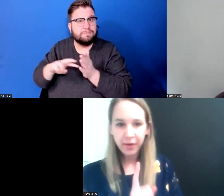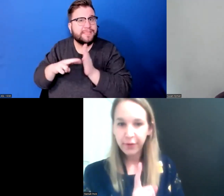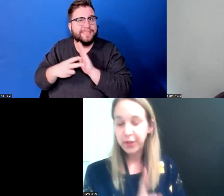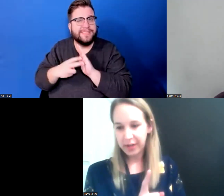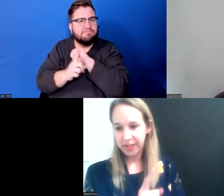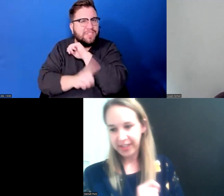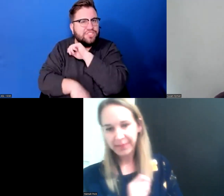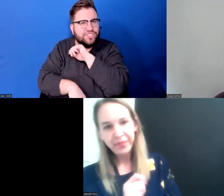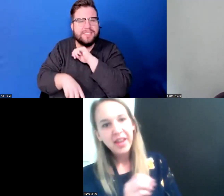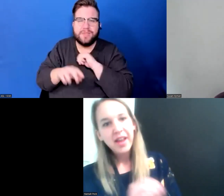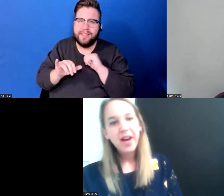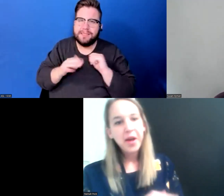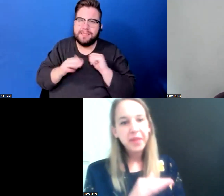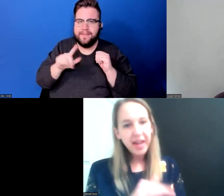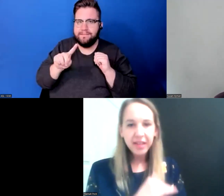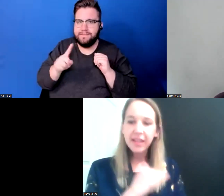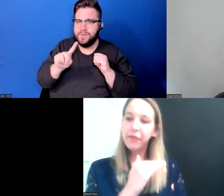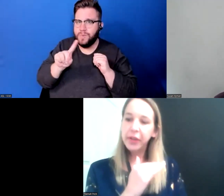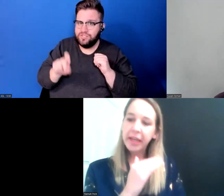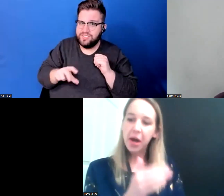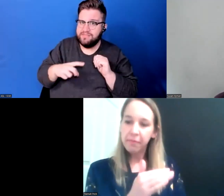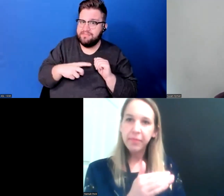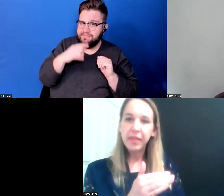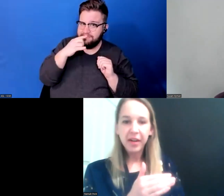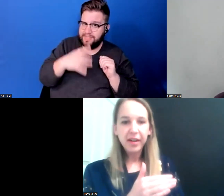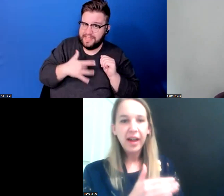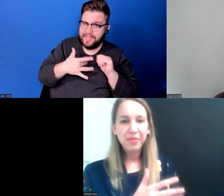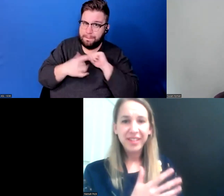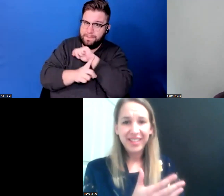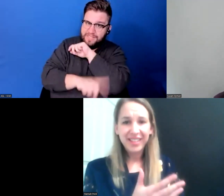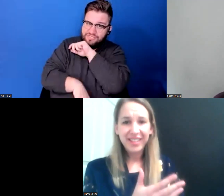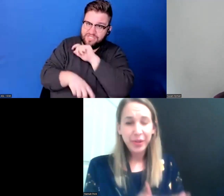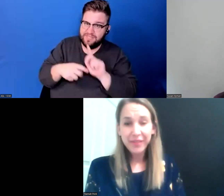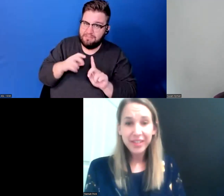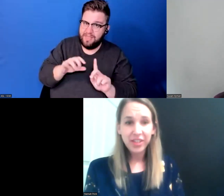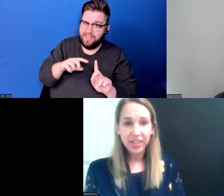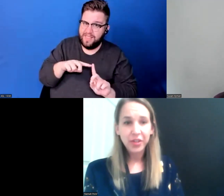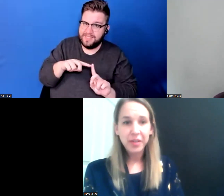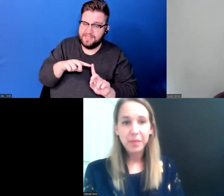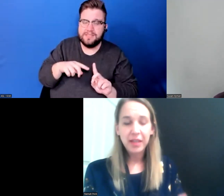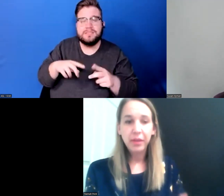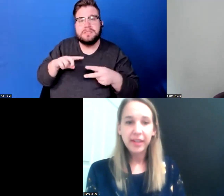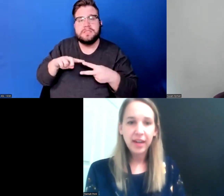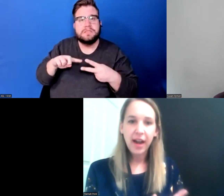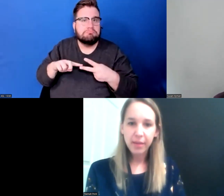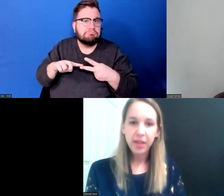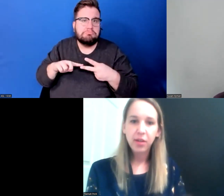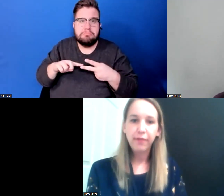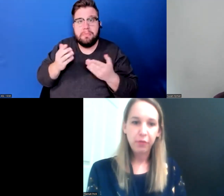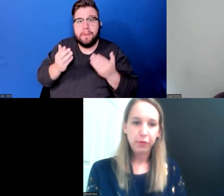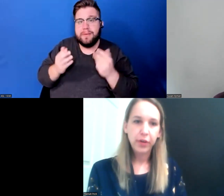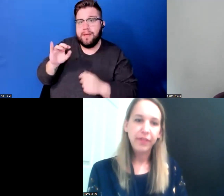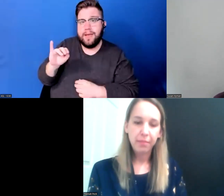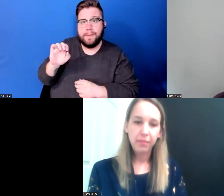my first question. Kind of leveling up from there, I would even suggest, could it be placed on an IEP